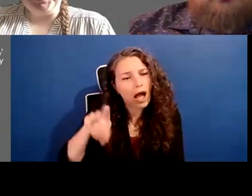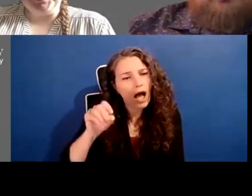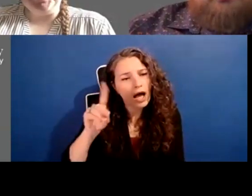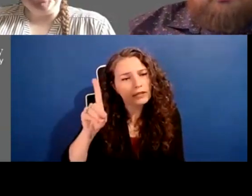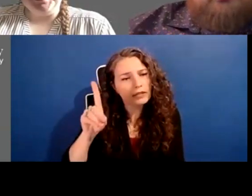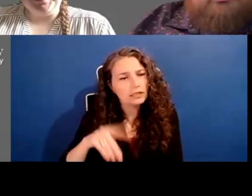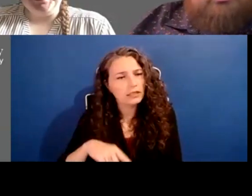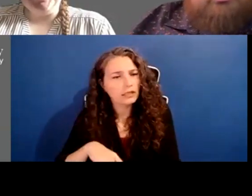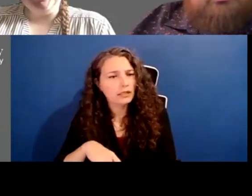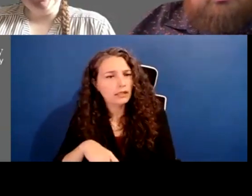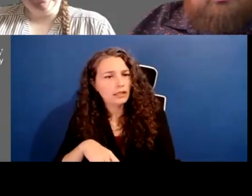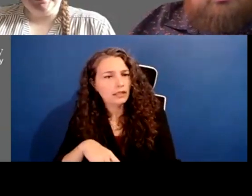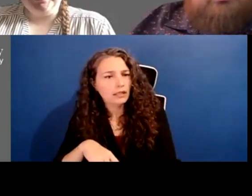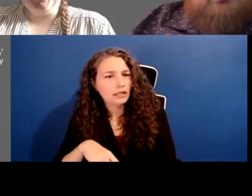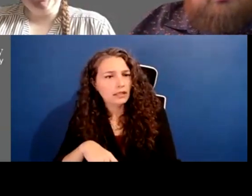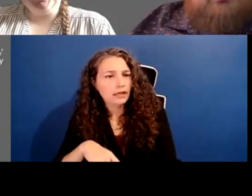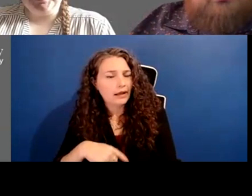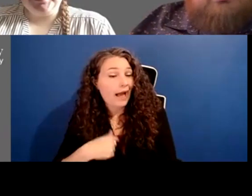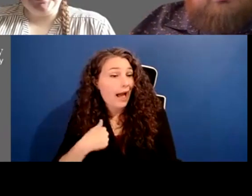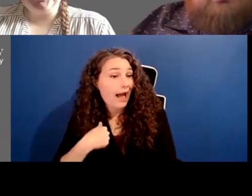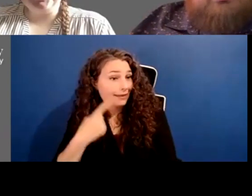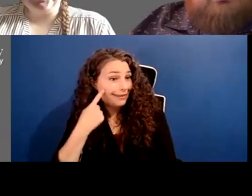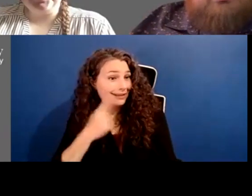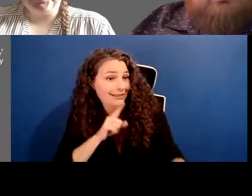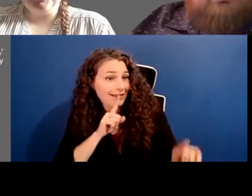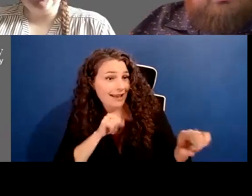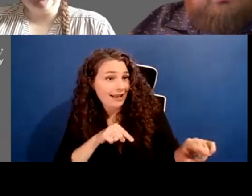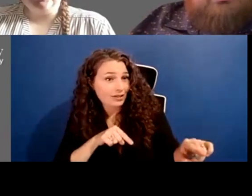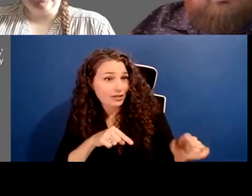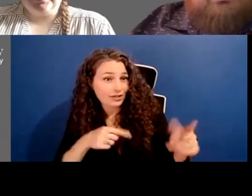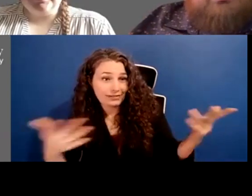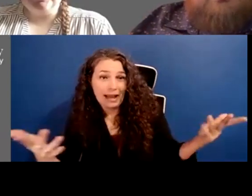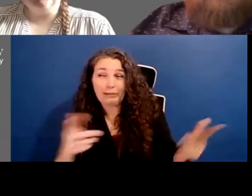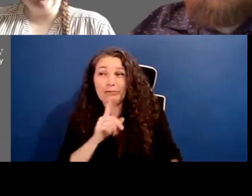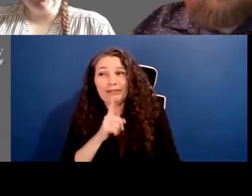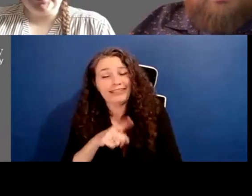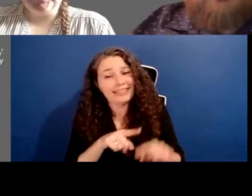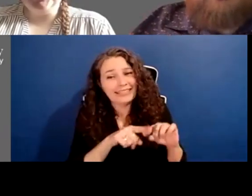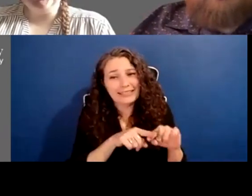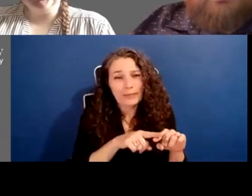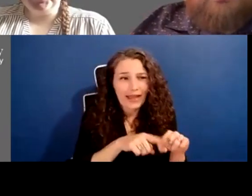answer is, unless anyone disagrees, is that depends on the podcast.